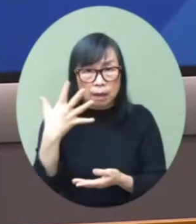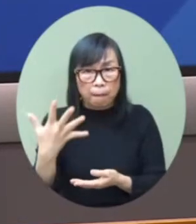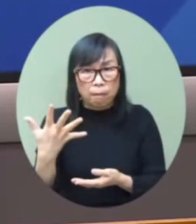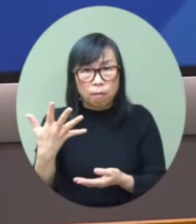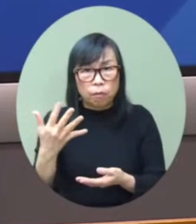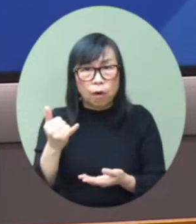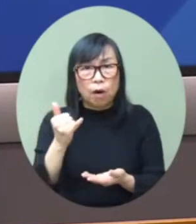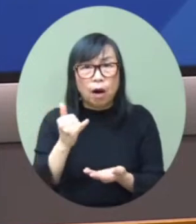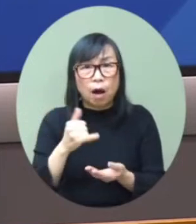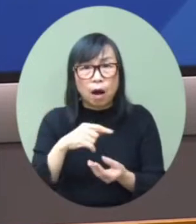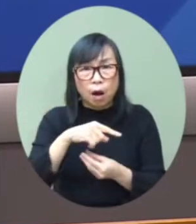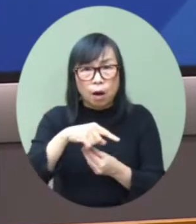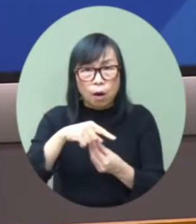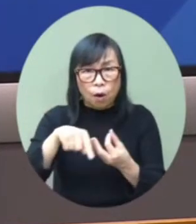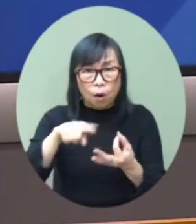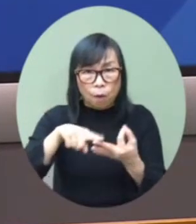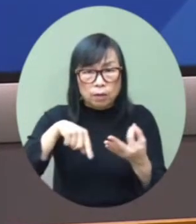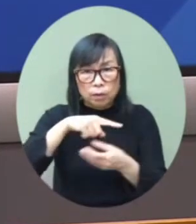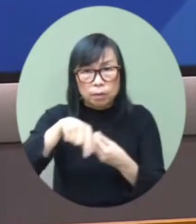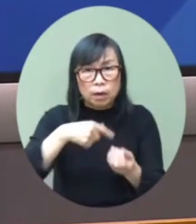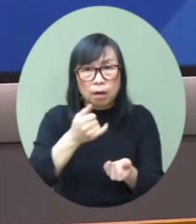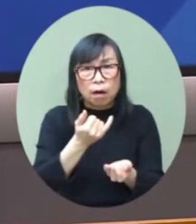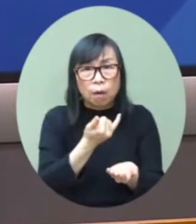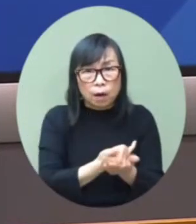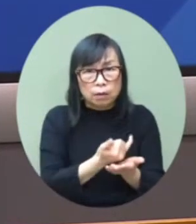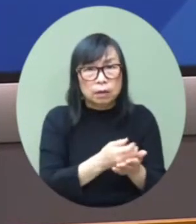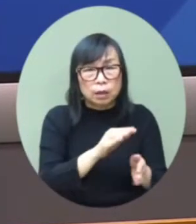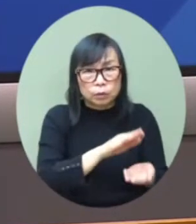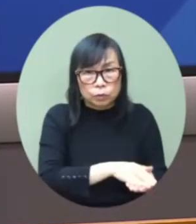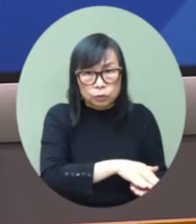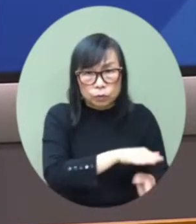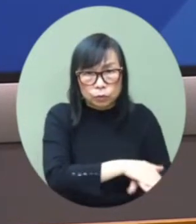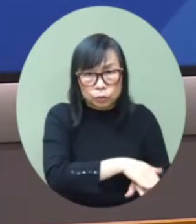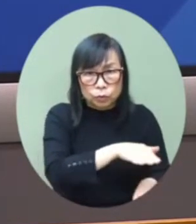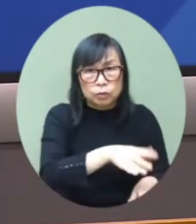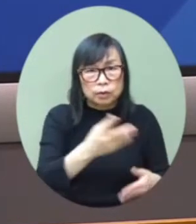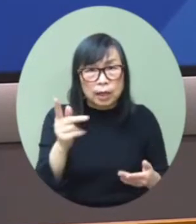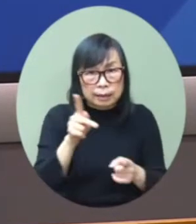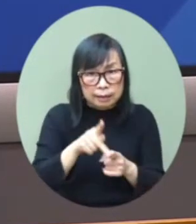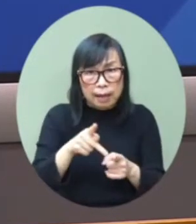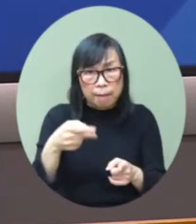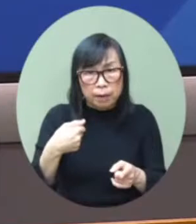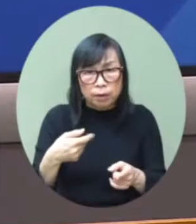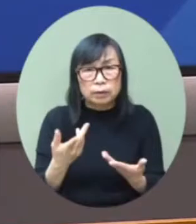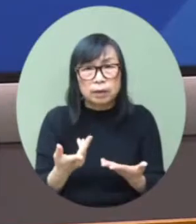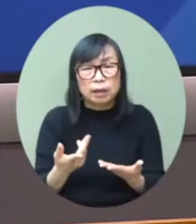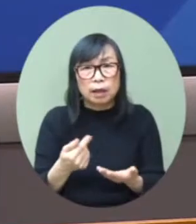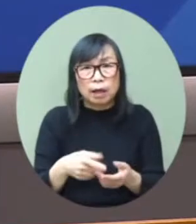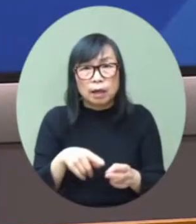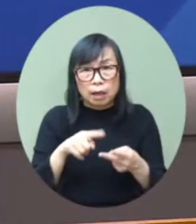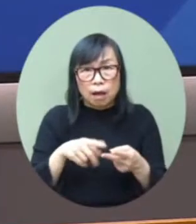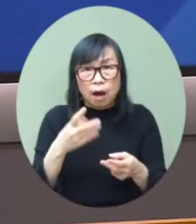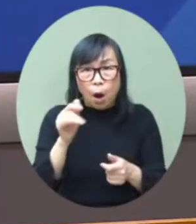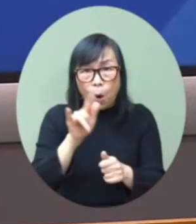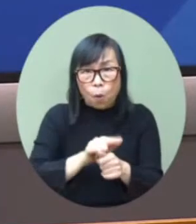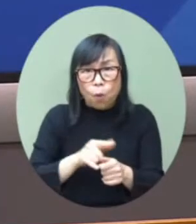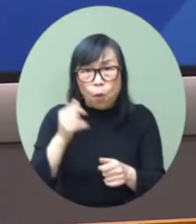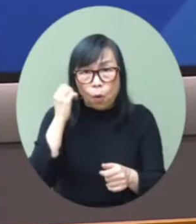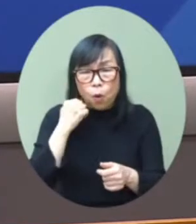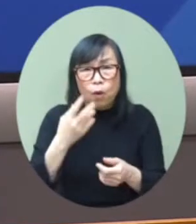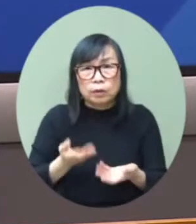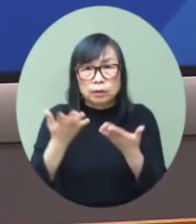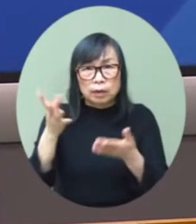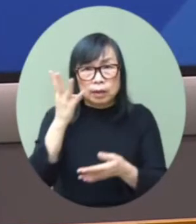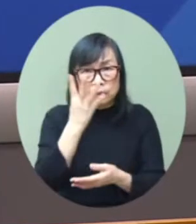provided 45 spaces in the Universal Funeral Parlor. And the